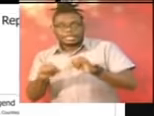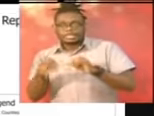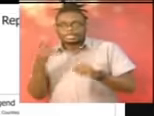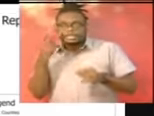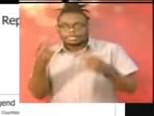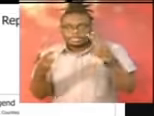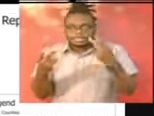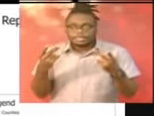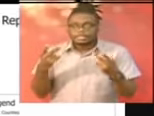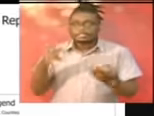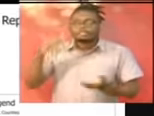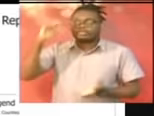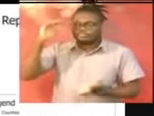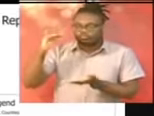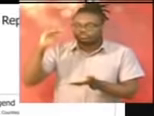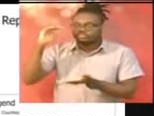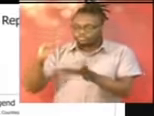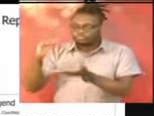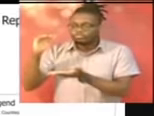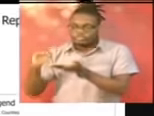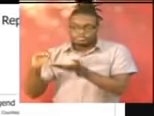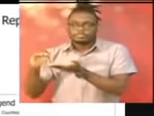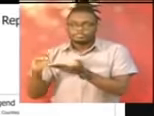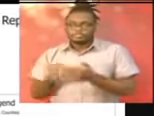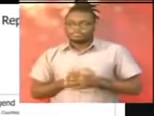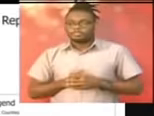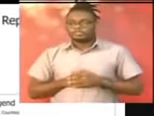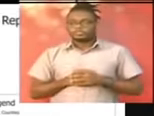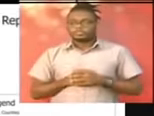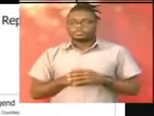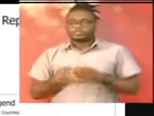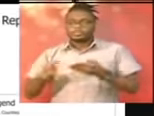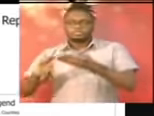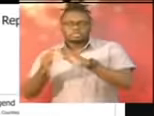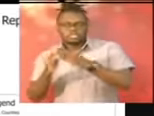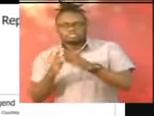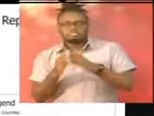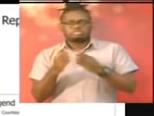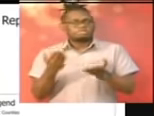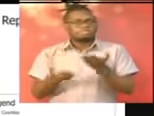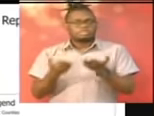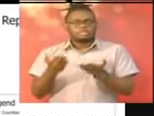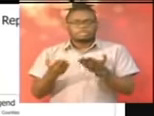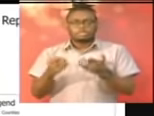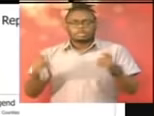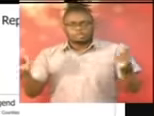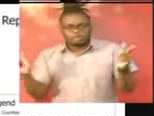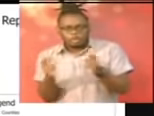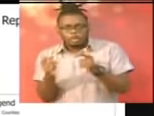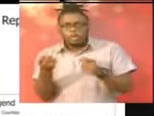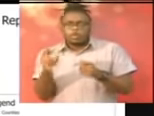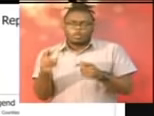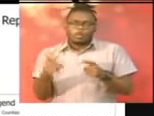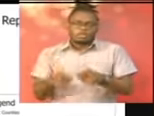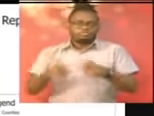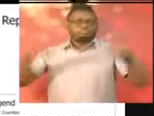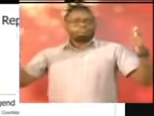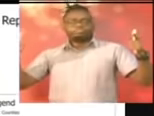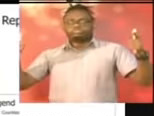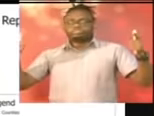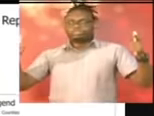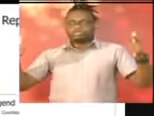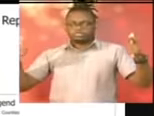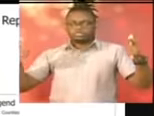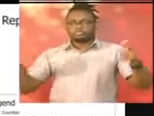1 kilometer hexagons. The communities are of a different size, of course. So what we are seeing is that there may be pockets within these communities in which we are